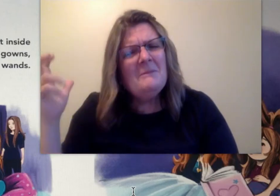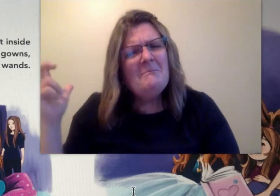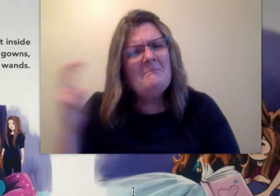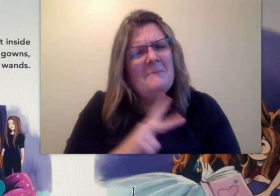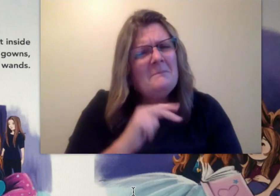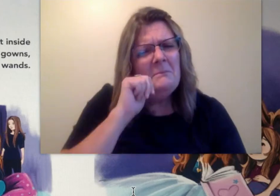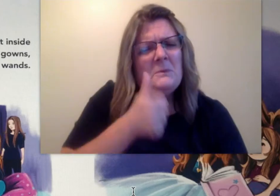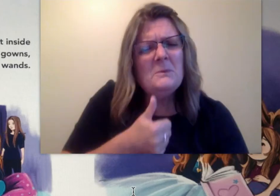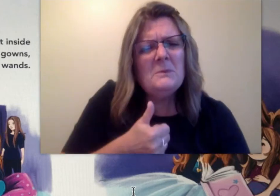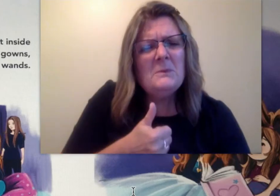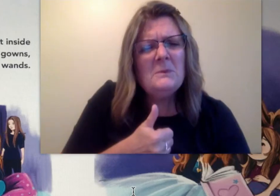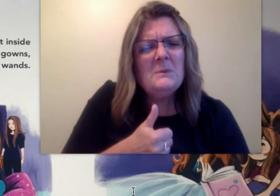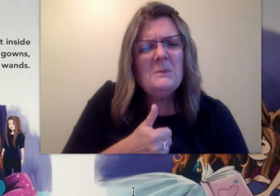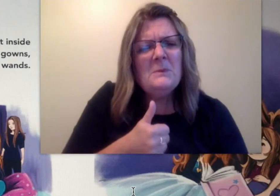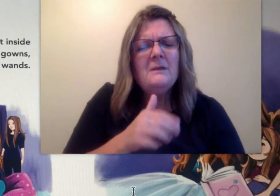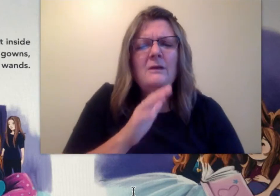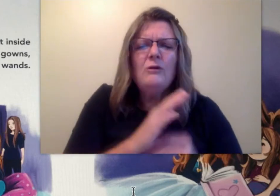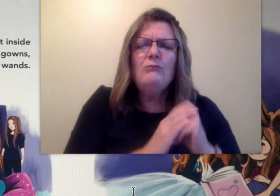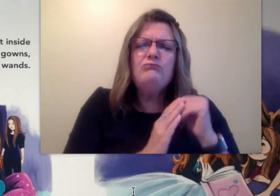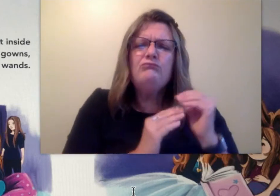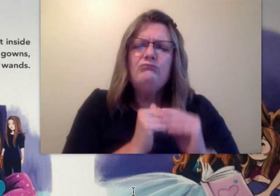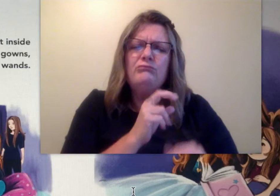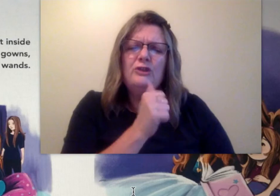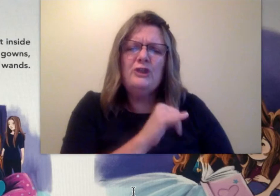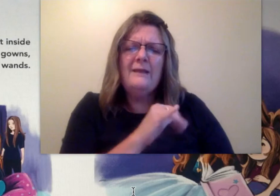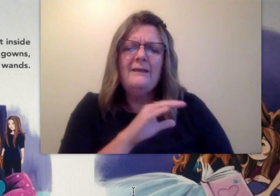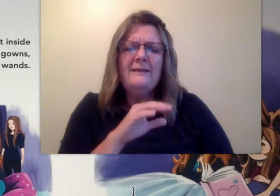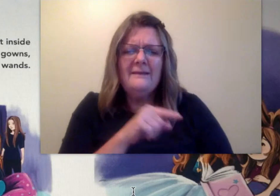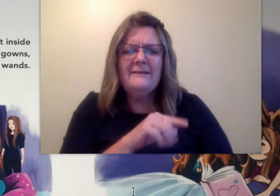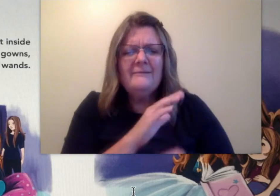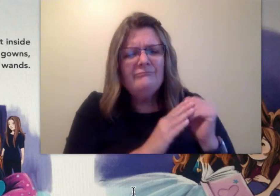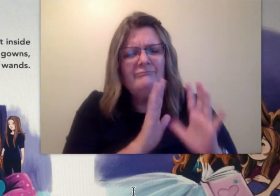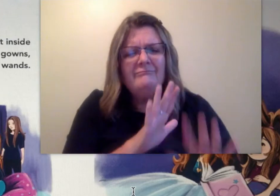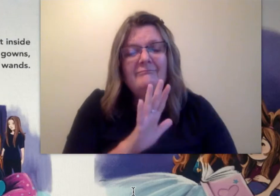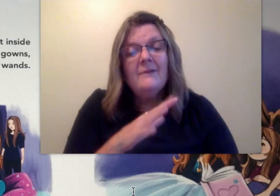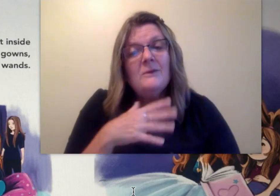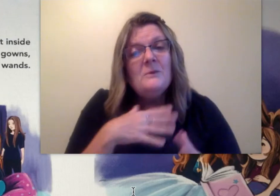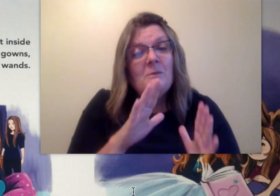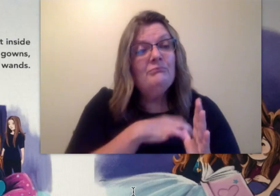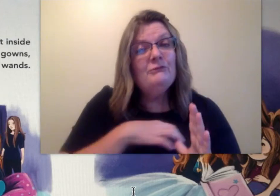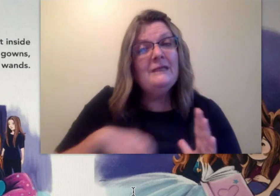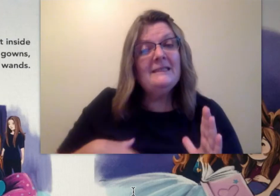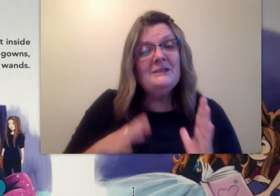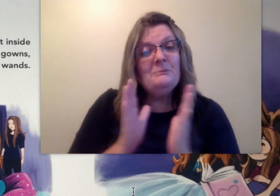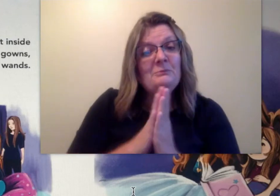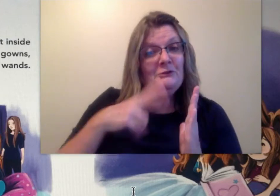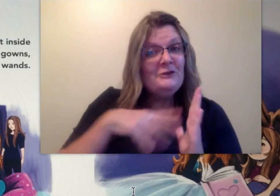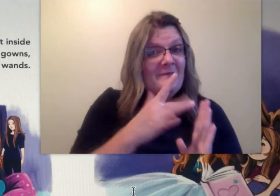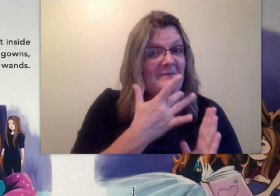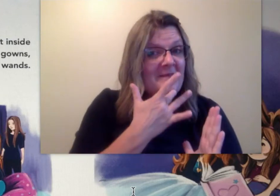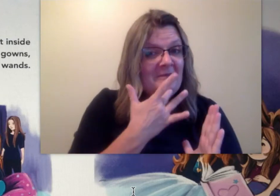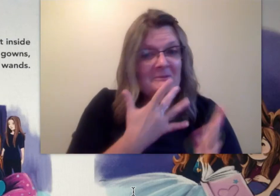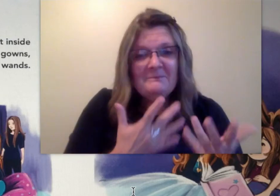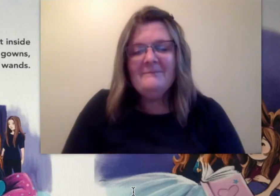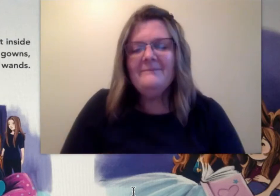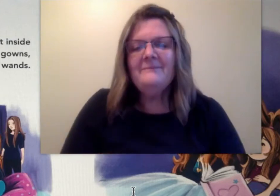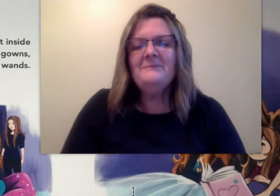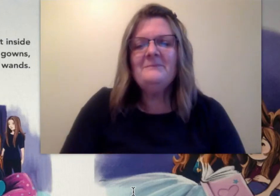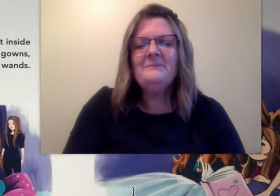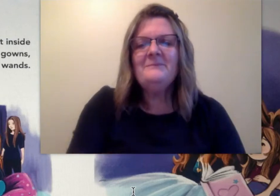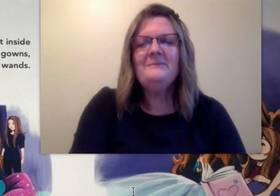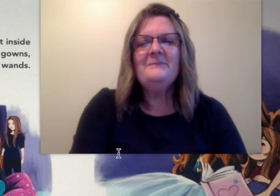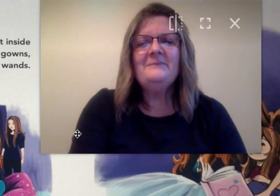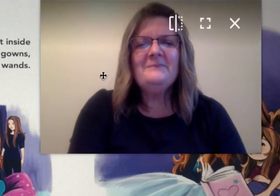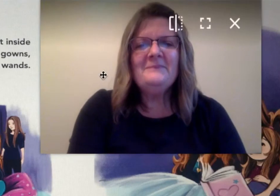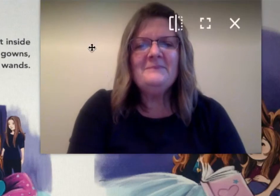Dad will be back from his trip tomorrow. Mom comforted Shay, "And I have your favorite princess book."